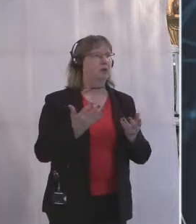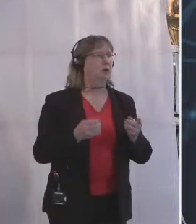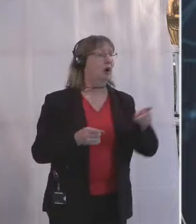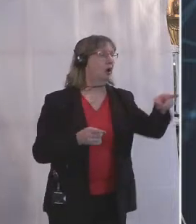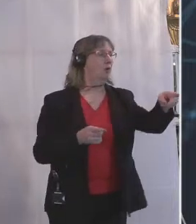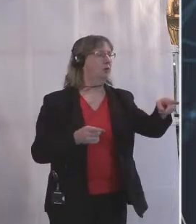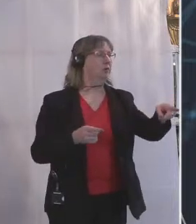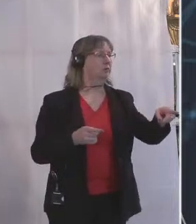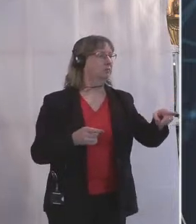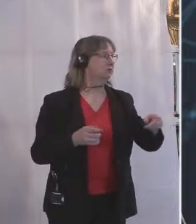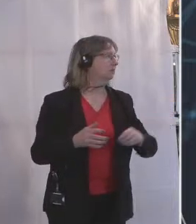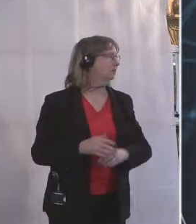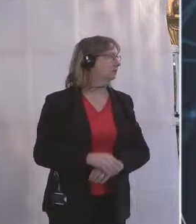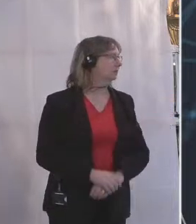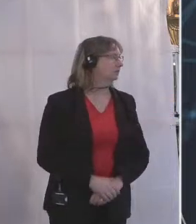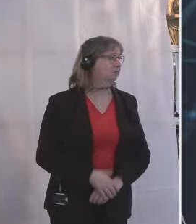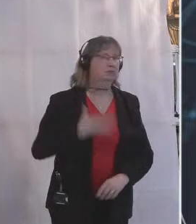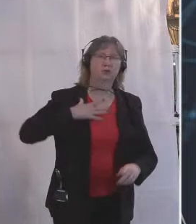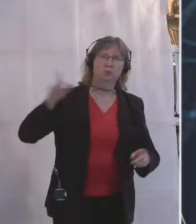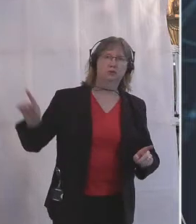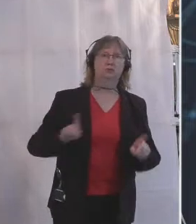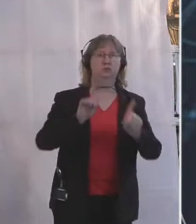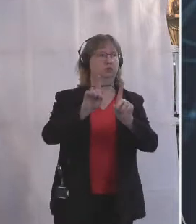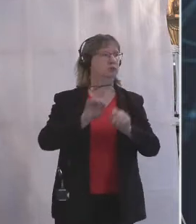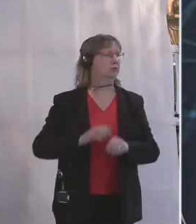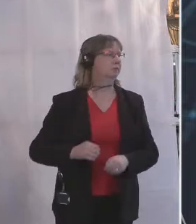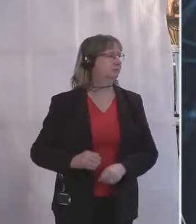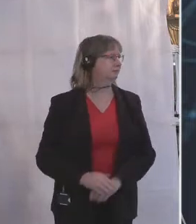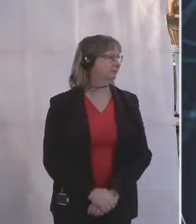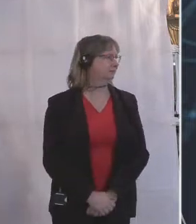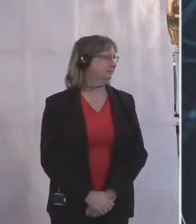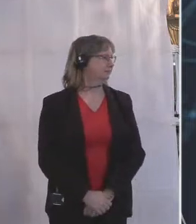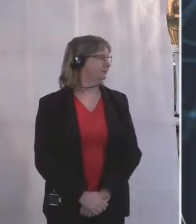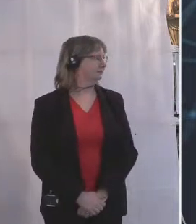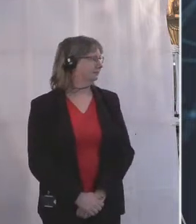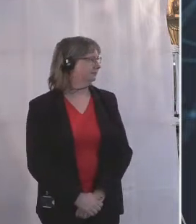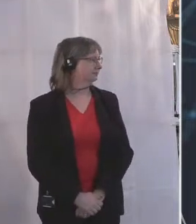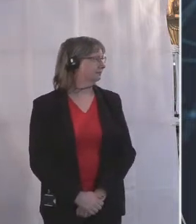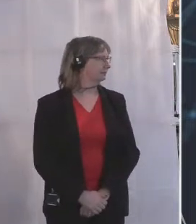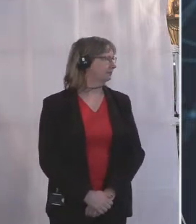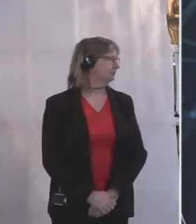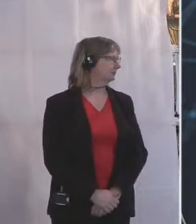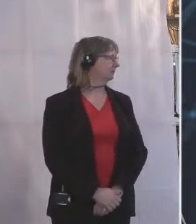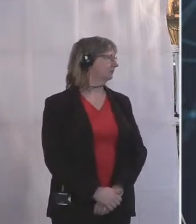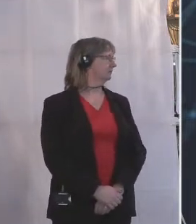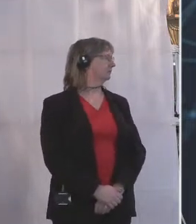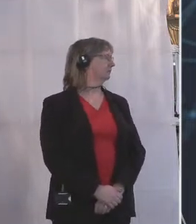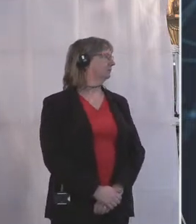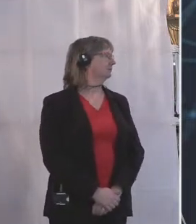would you like to come up here and get us started on the panel?